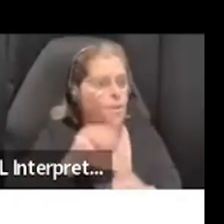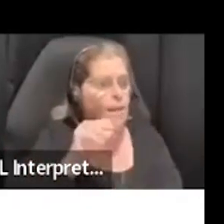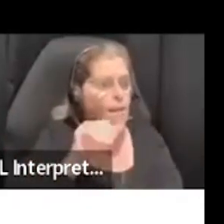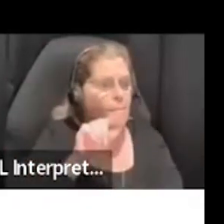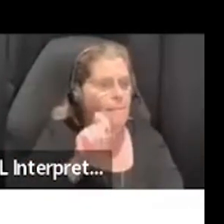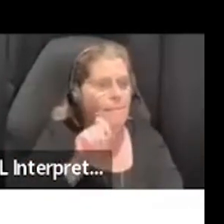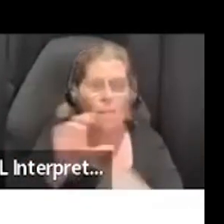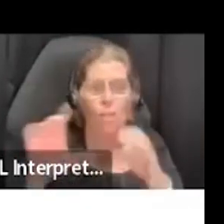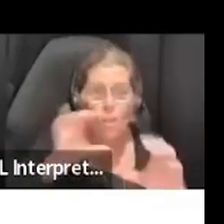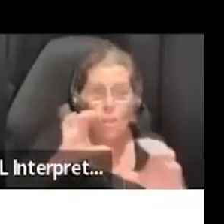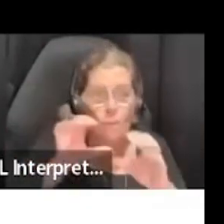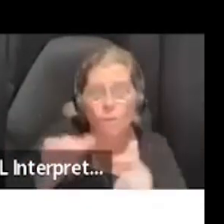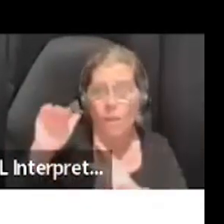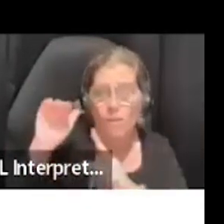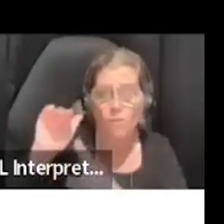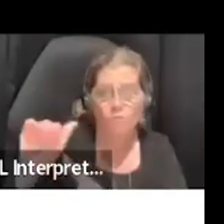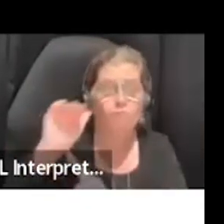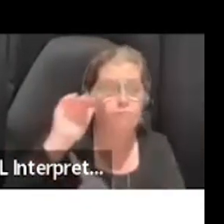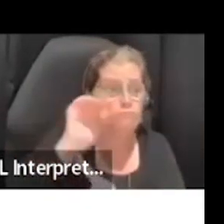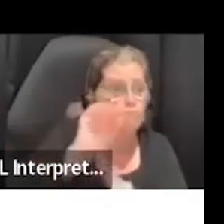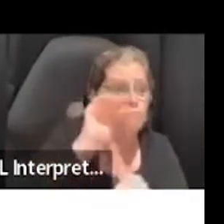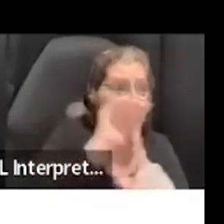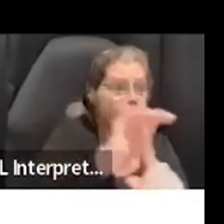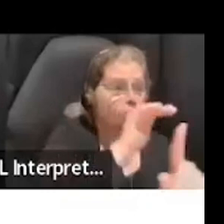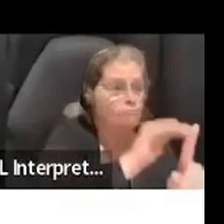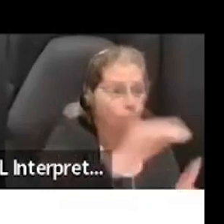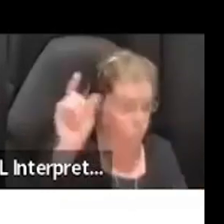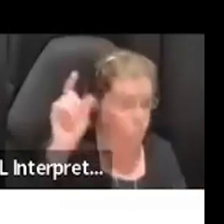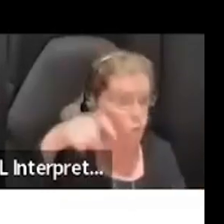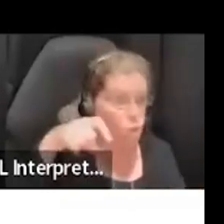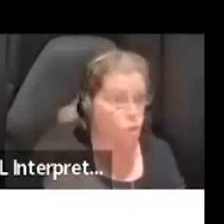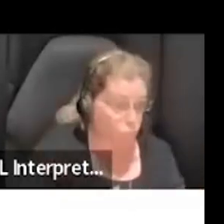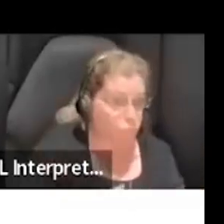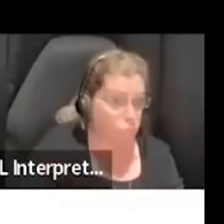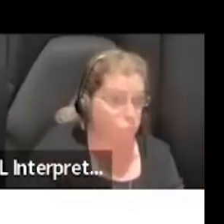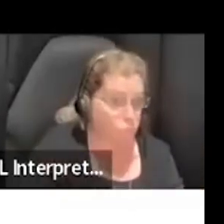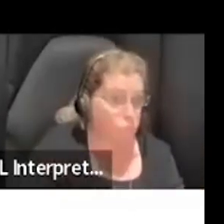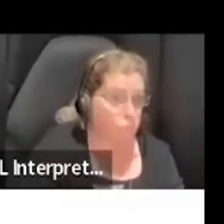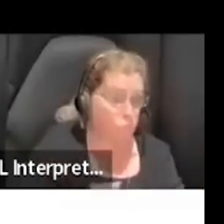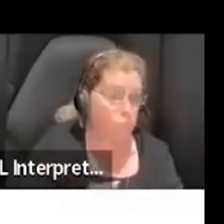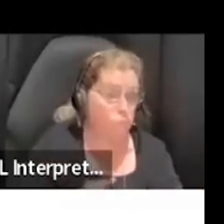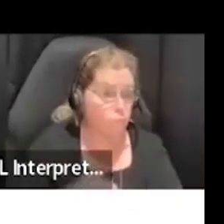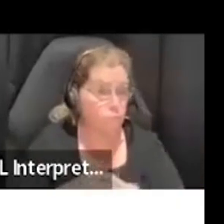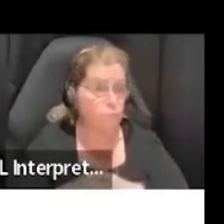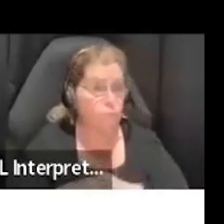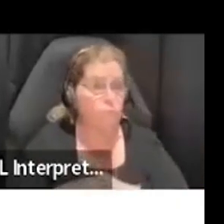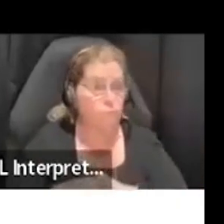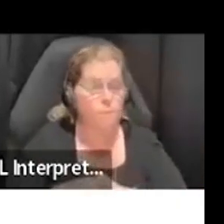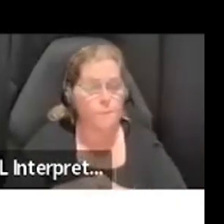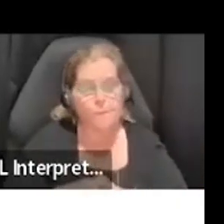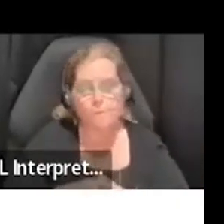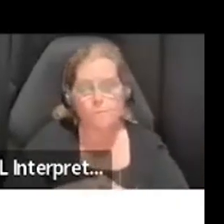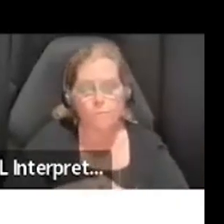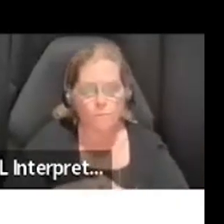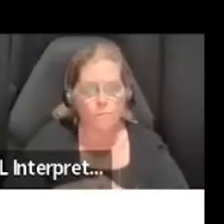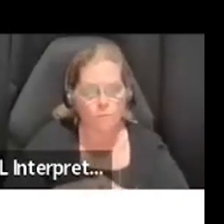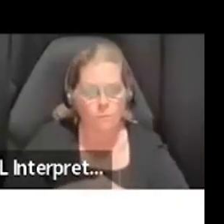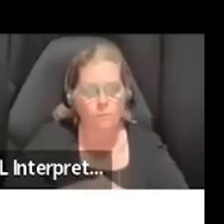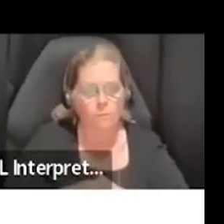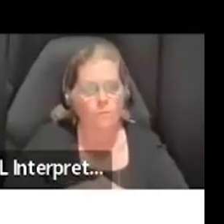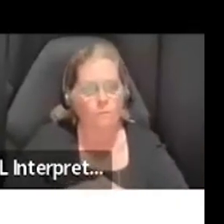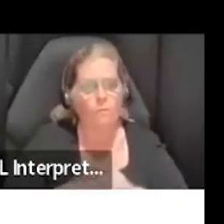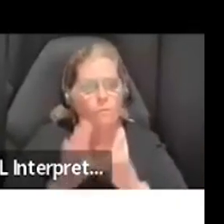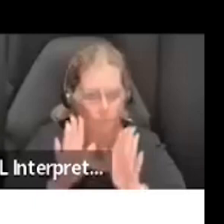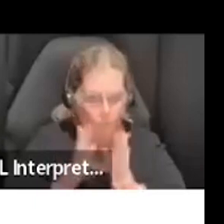communicate their expectations for how they expect each of the local education agencies to work in terms